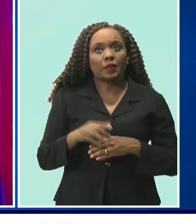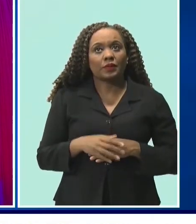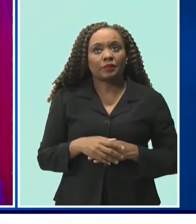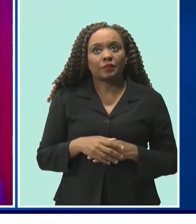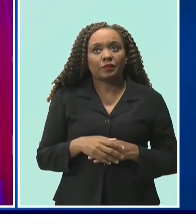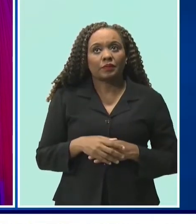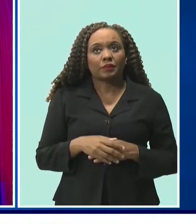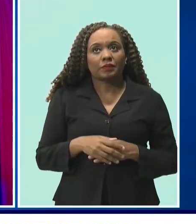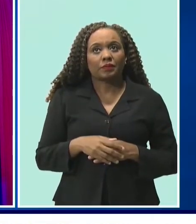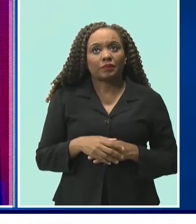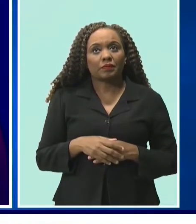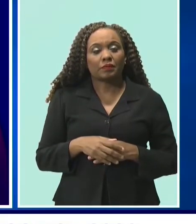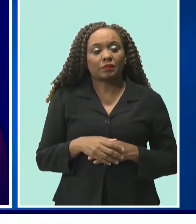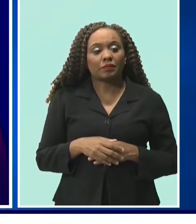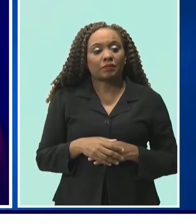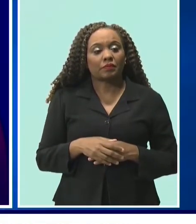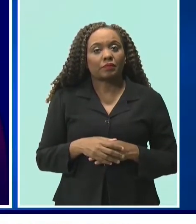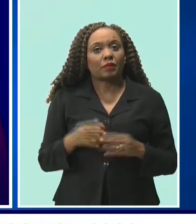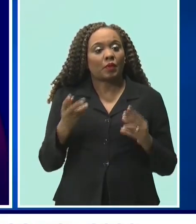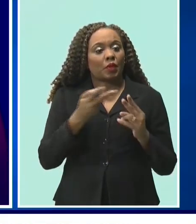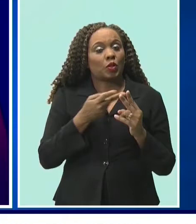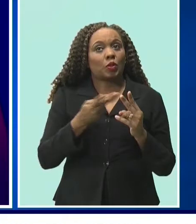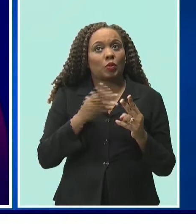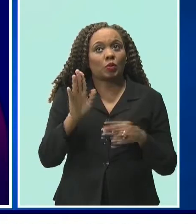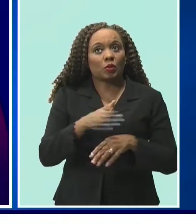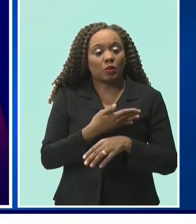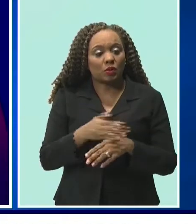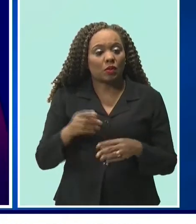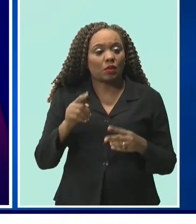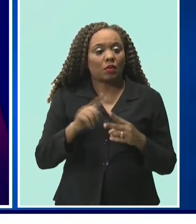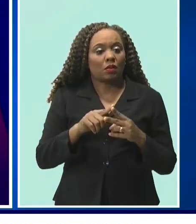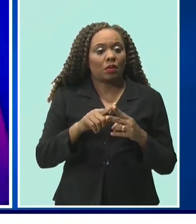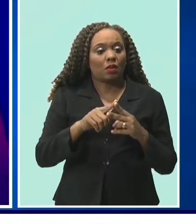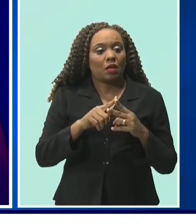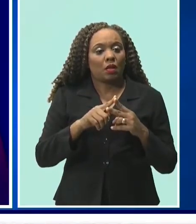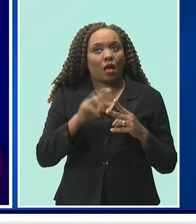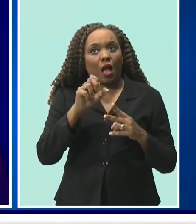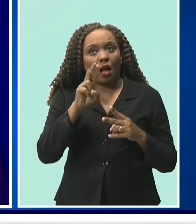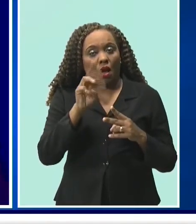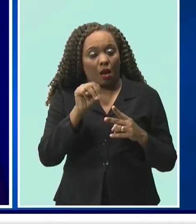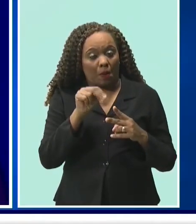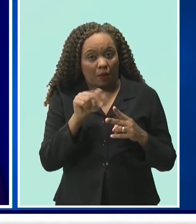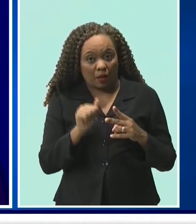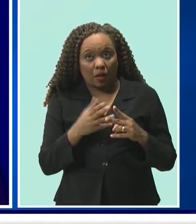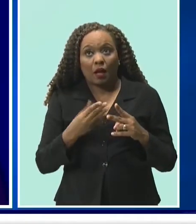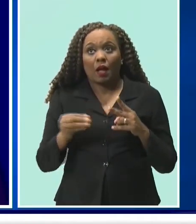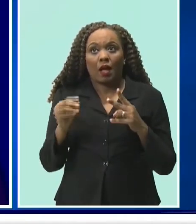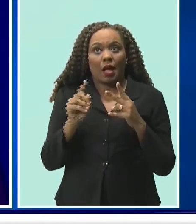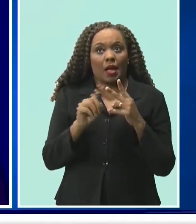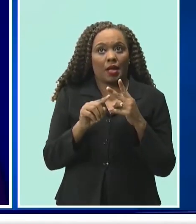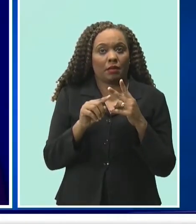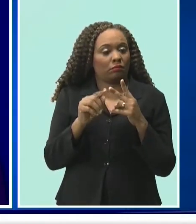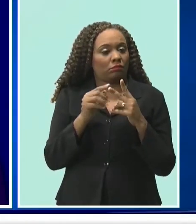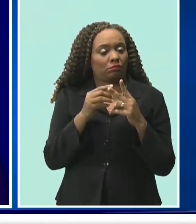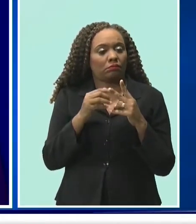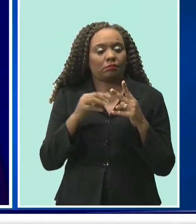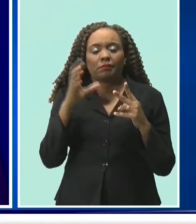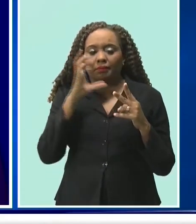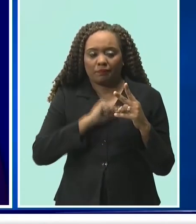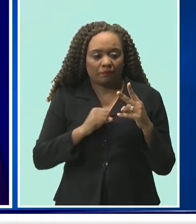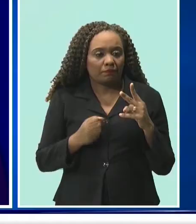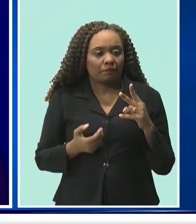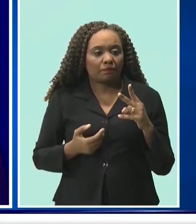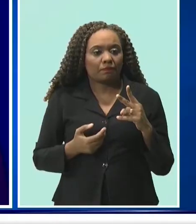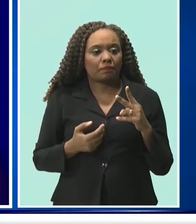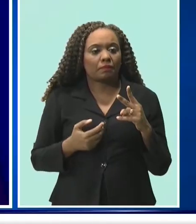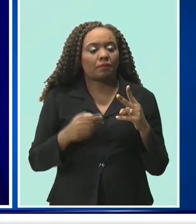One. The name of my 2 releases are Kamna and Musique. Musique is basically from